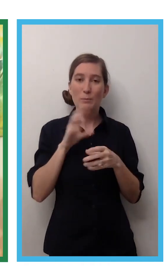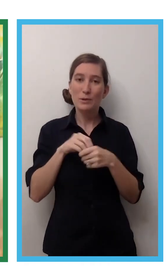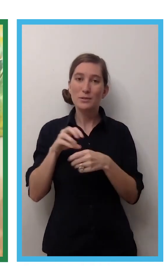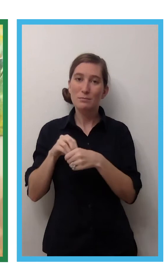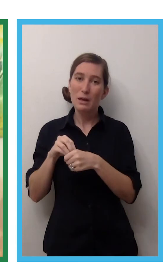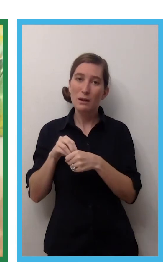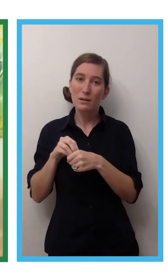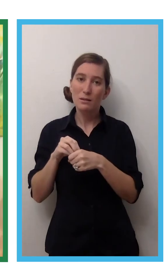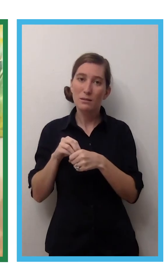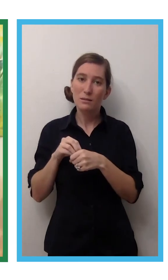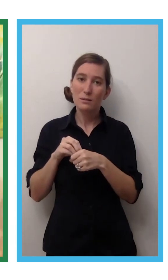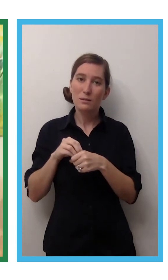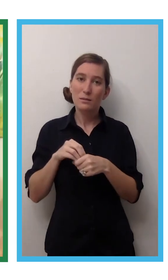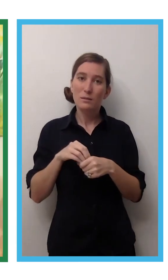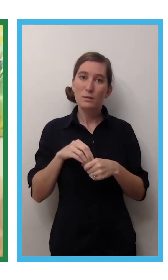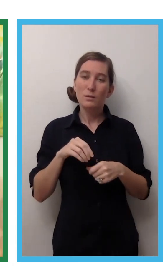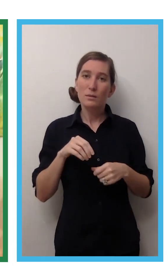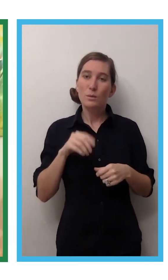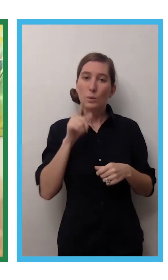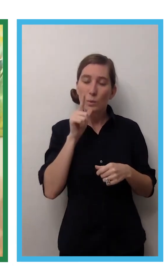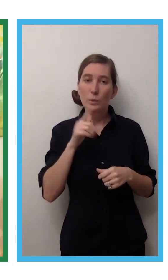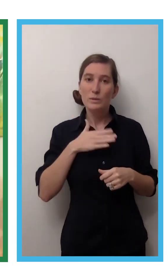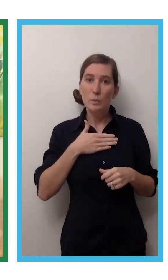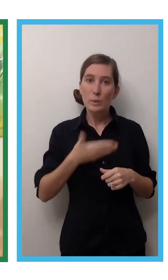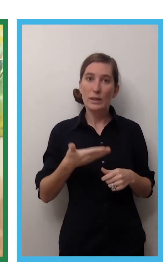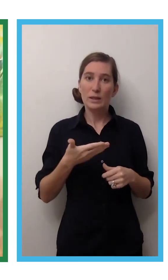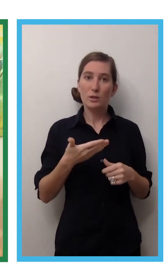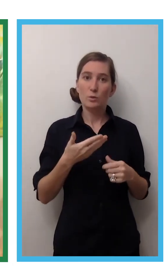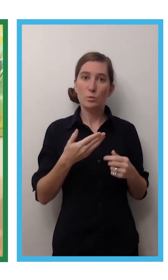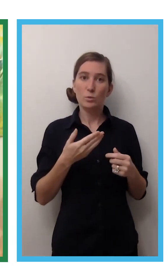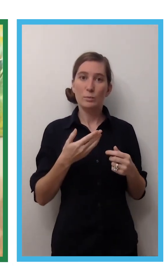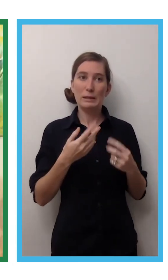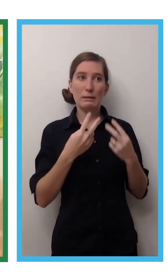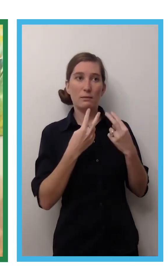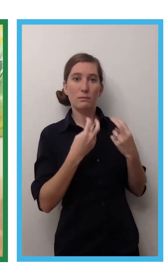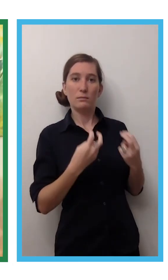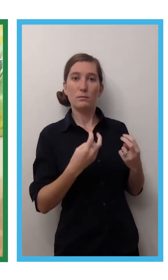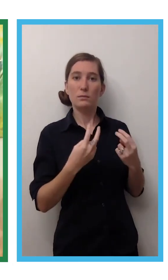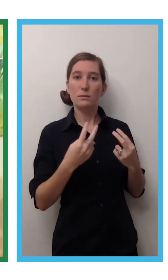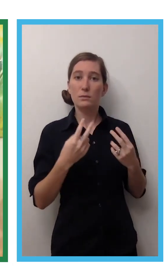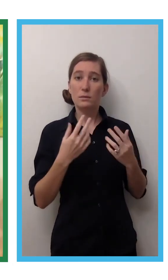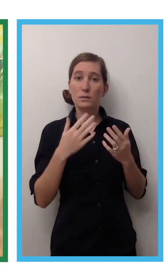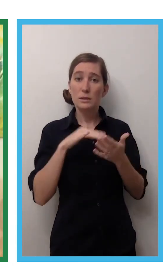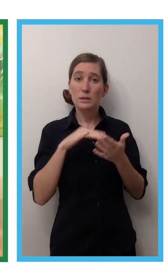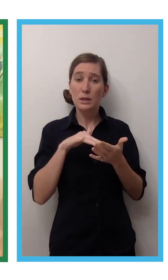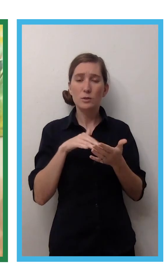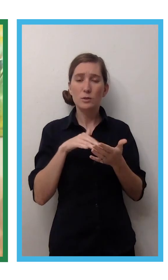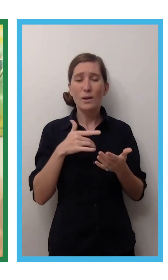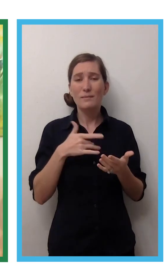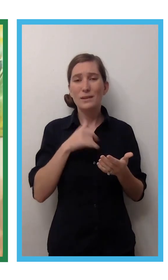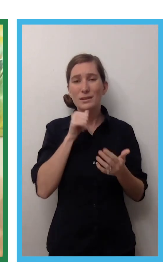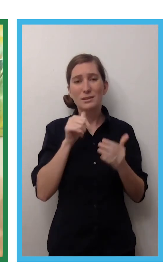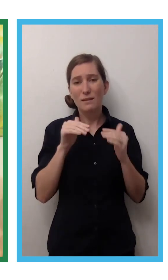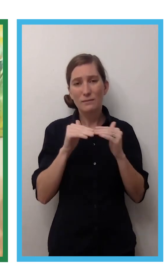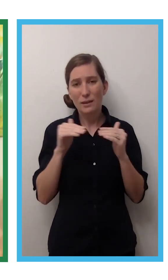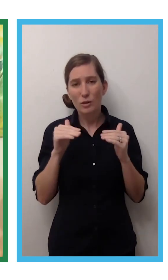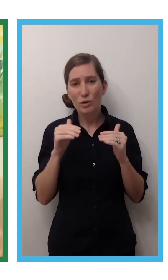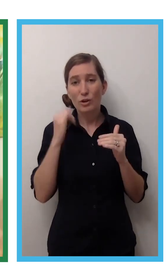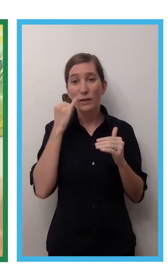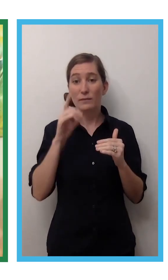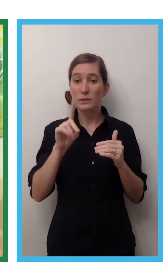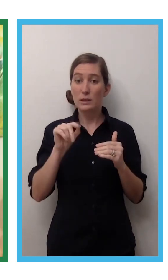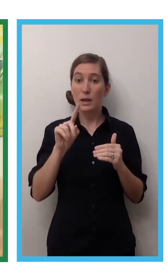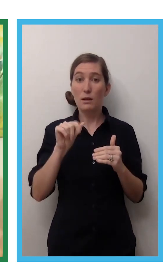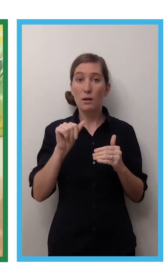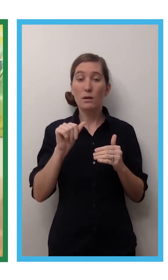so unfair if you don't take that and do all of the right things with it. So that's been